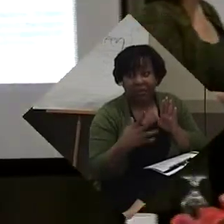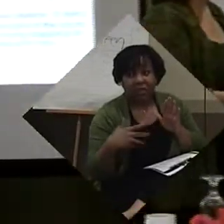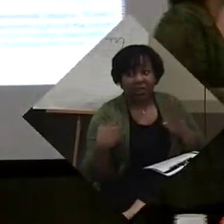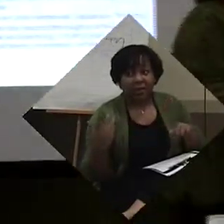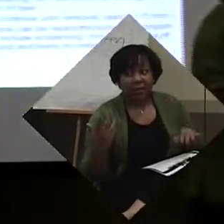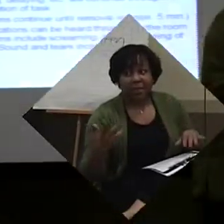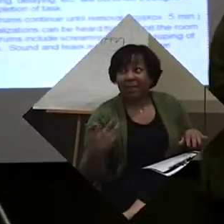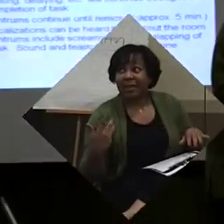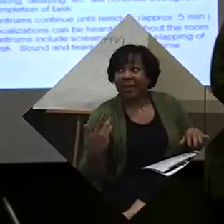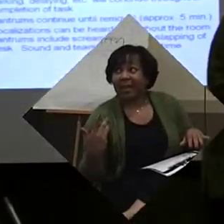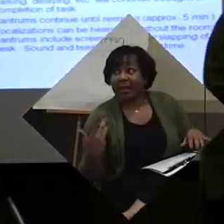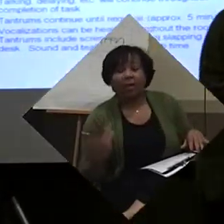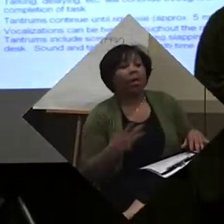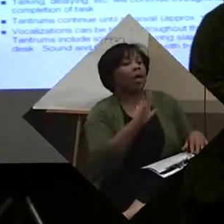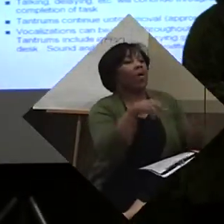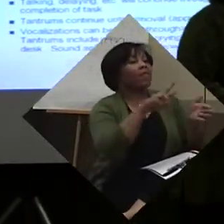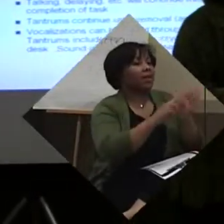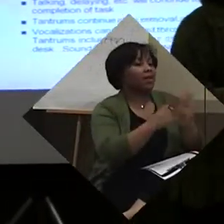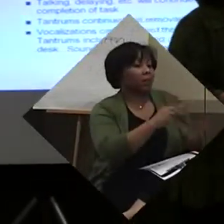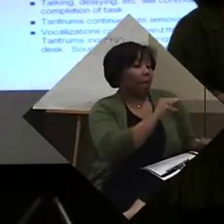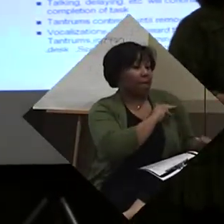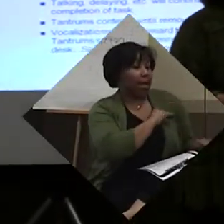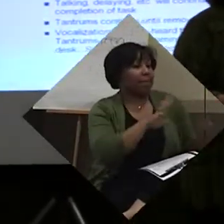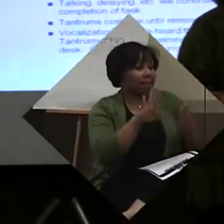the definition Of Maddie's behavior.